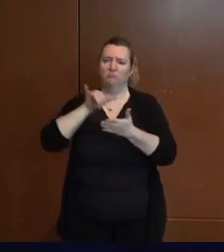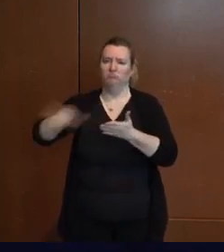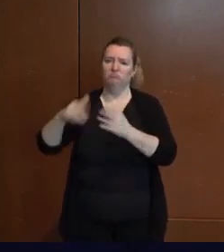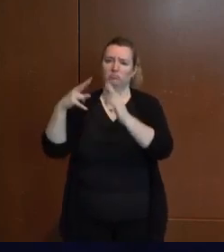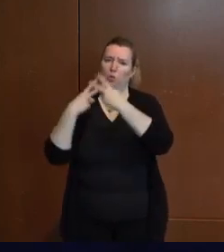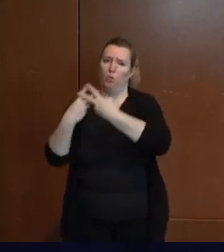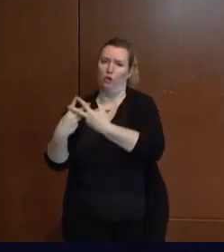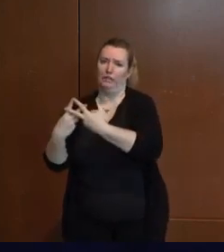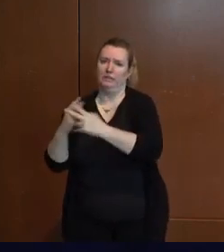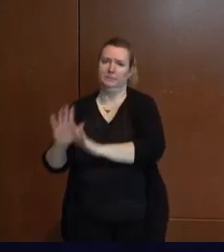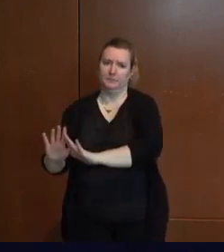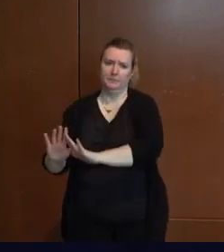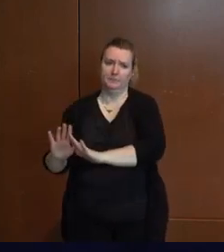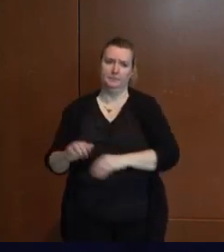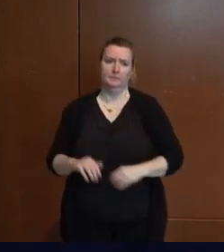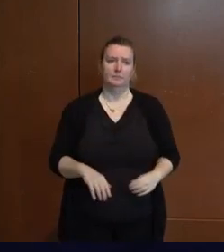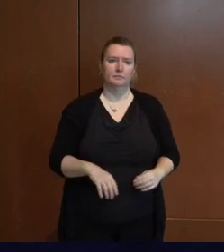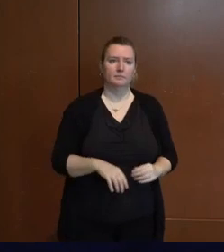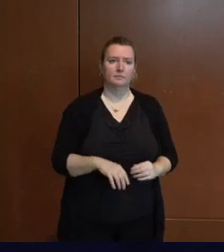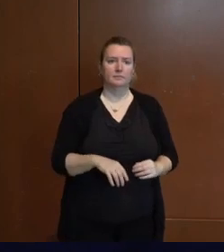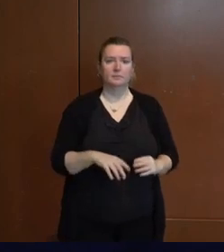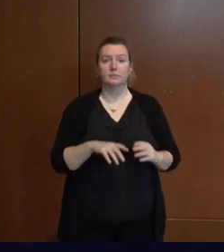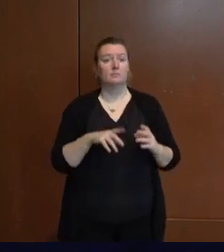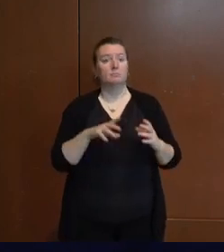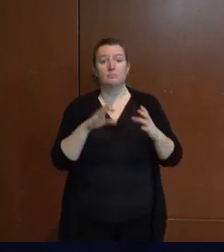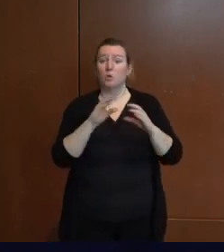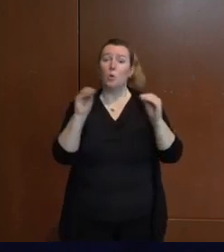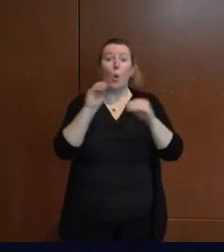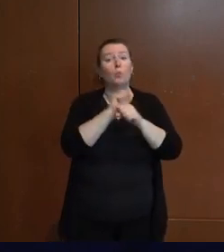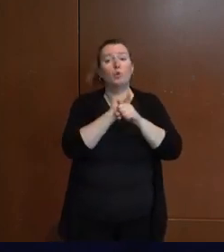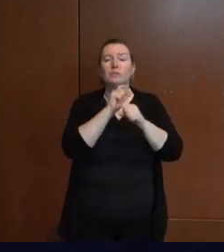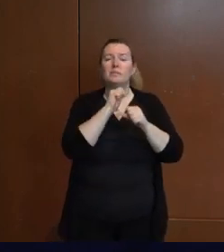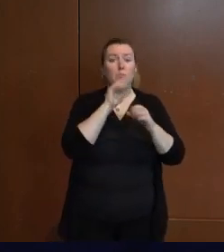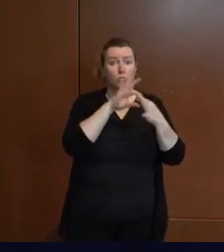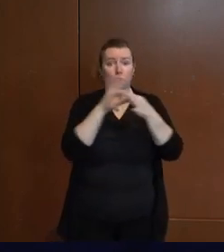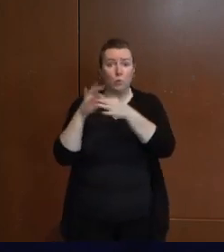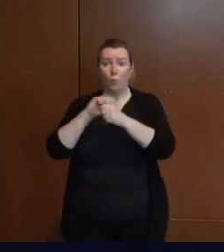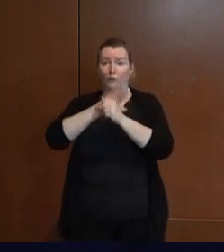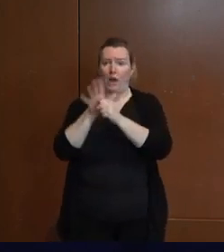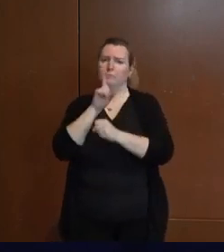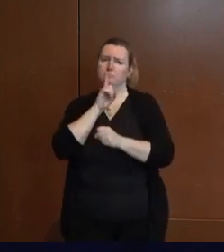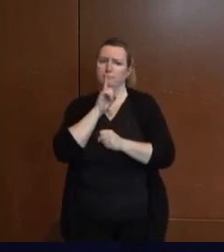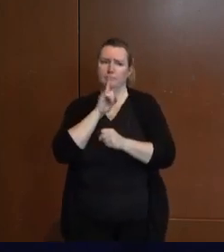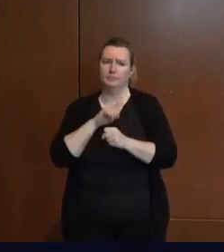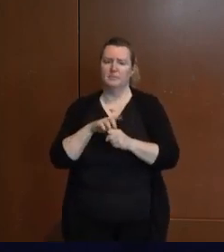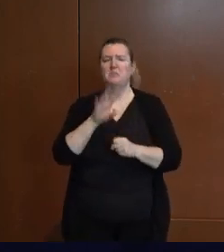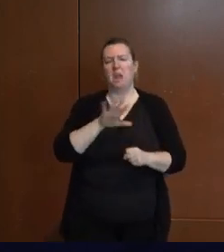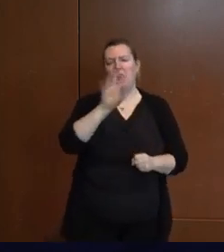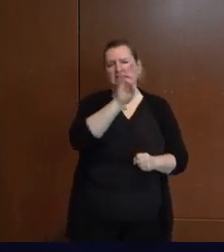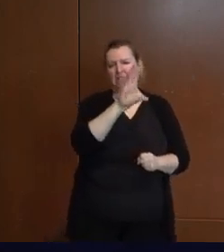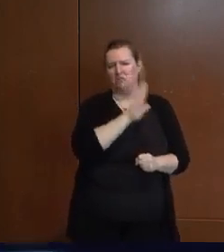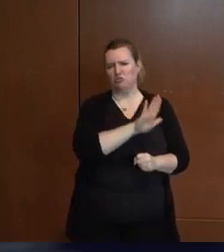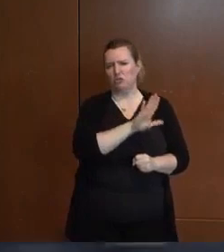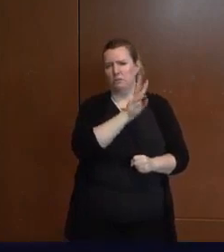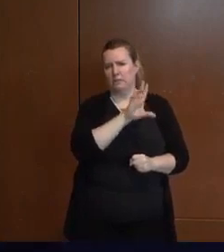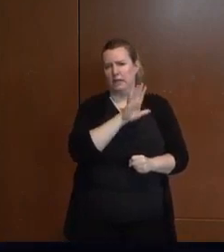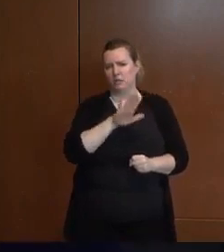our road field operation standpoint. It is a small percentage of troopers that are out. Thank